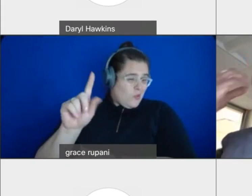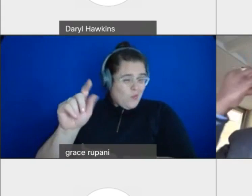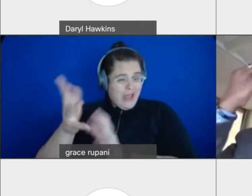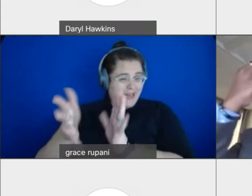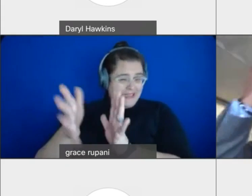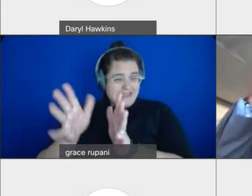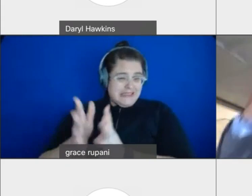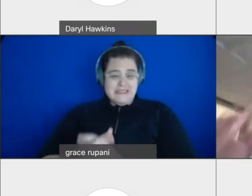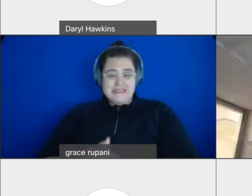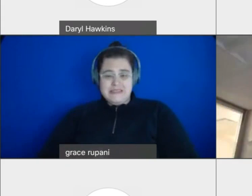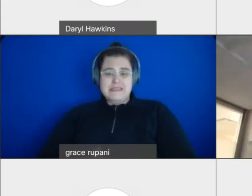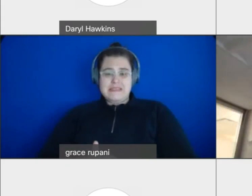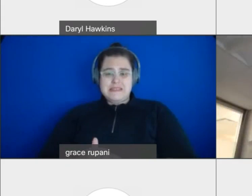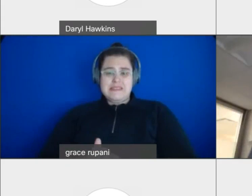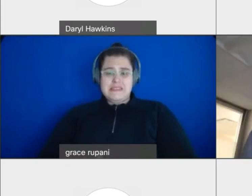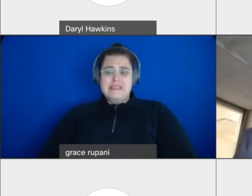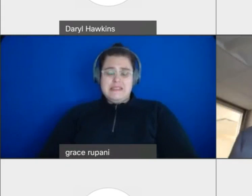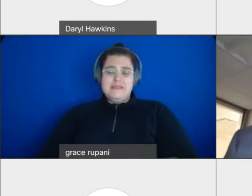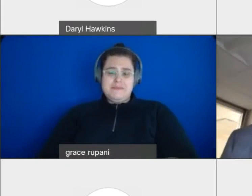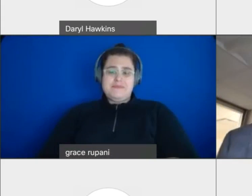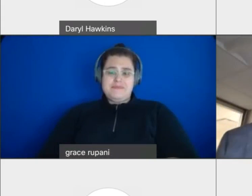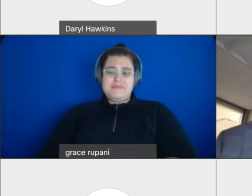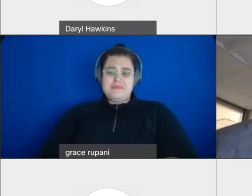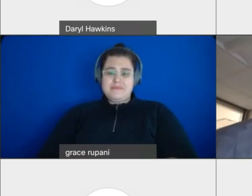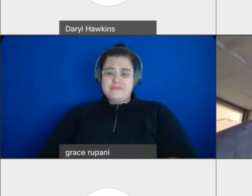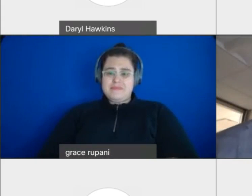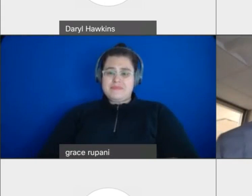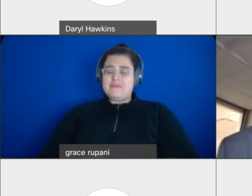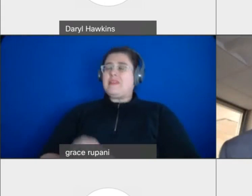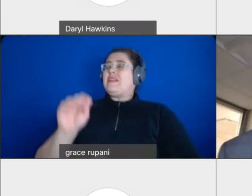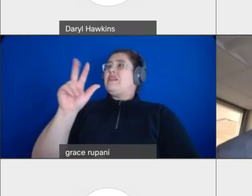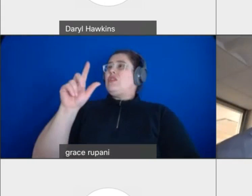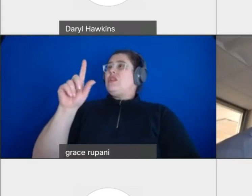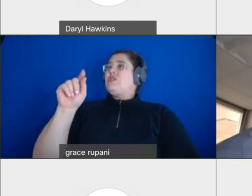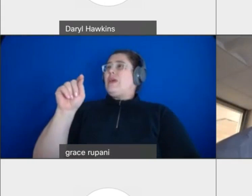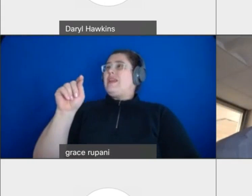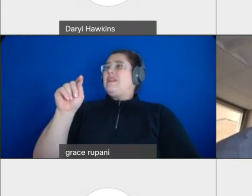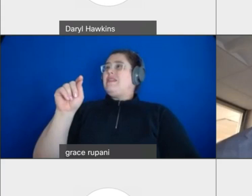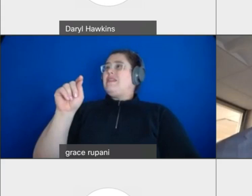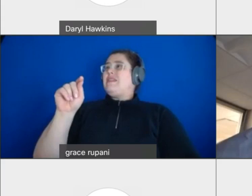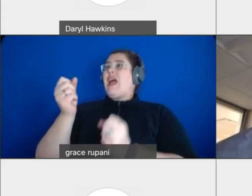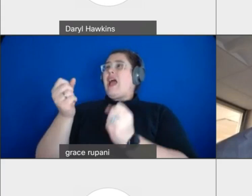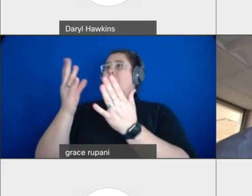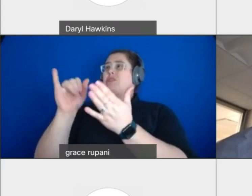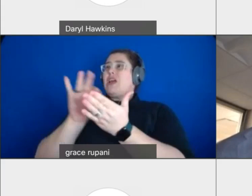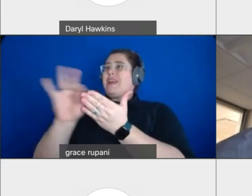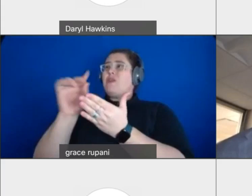that is in terms of percentage of your total ICF and CRF population. That would